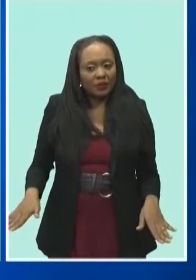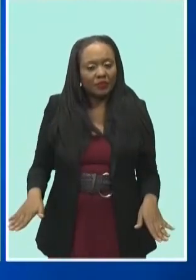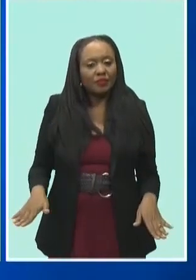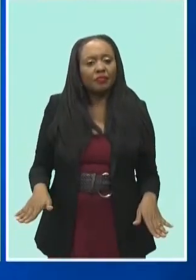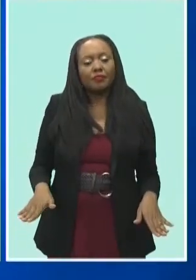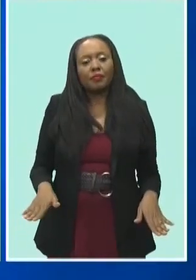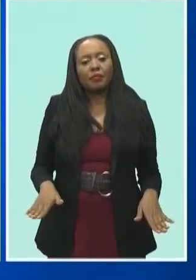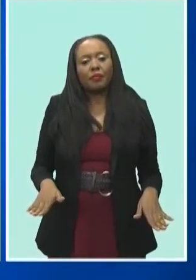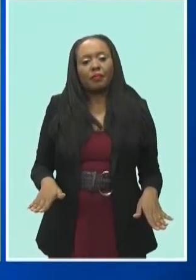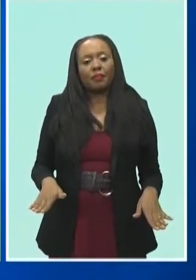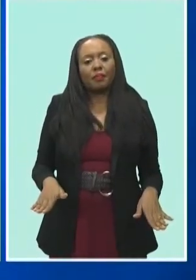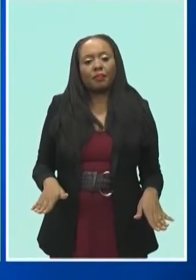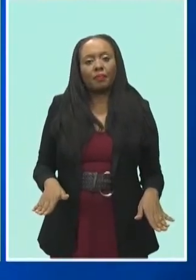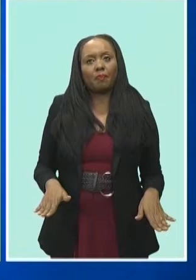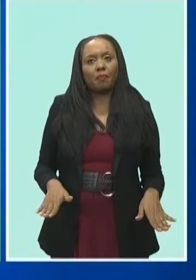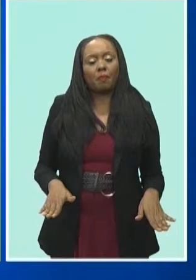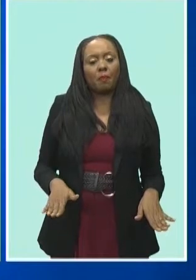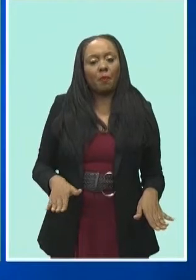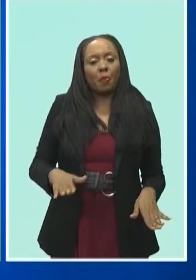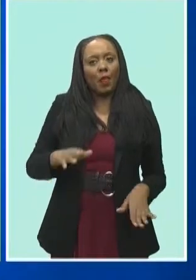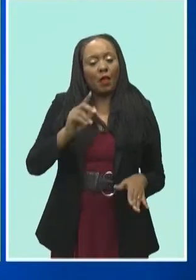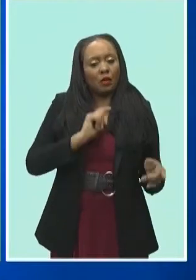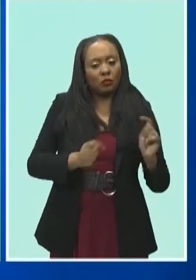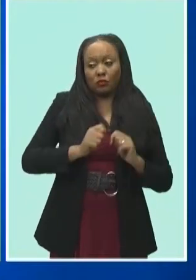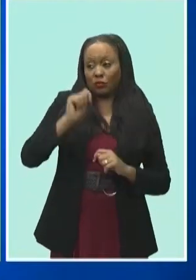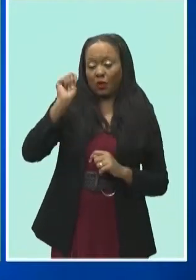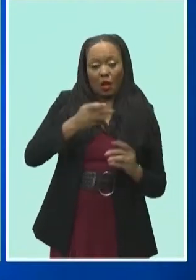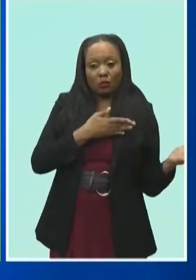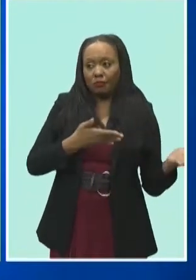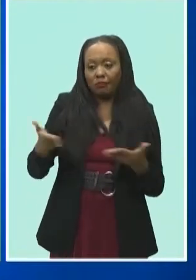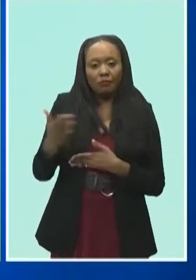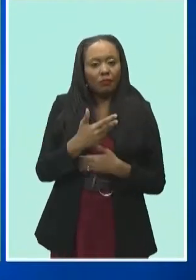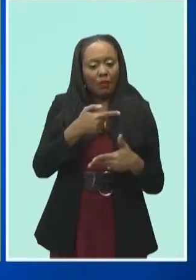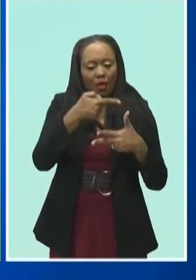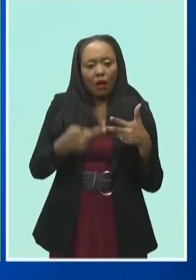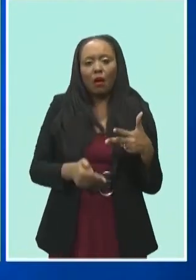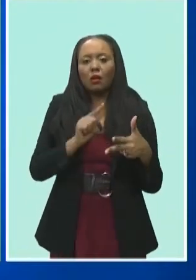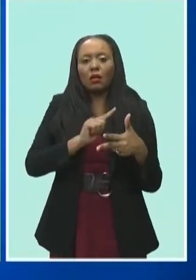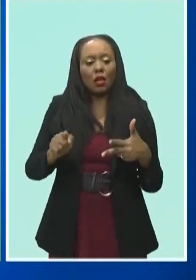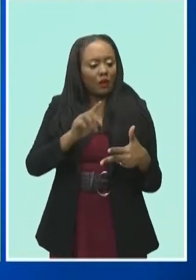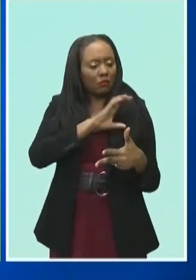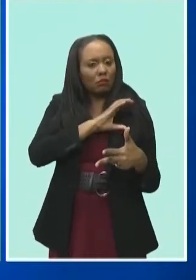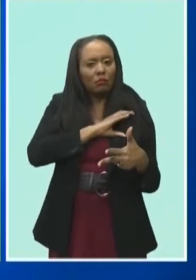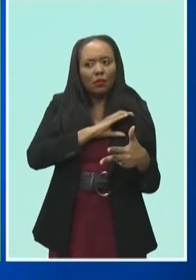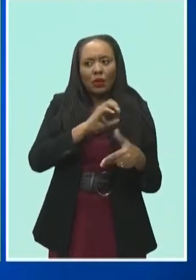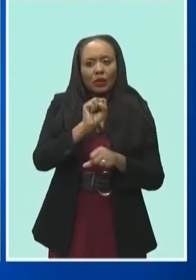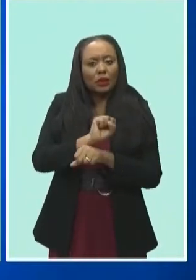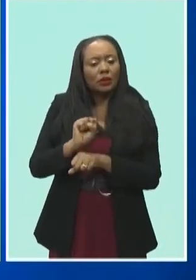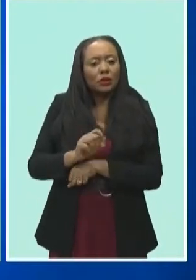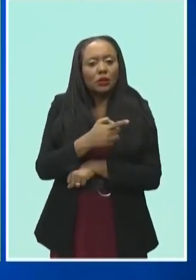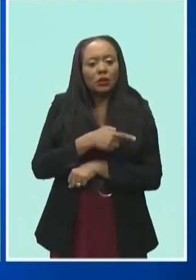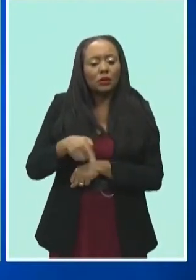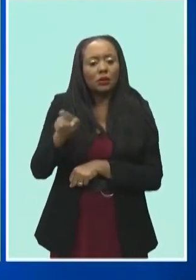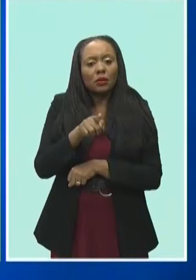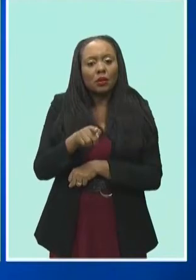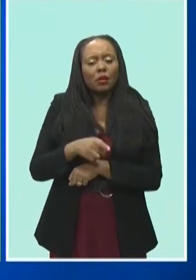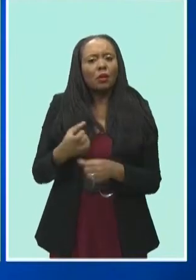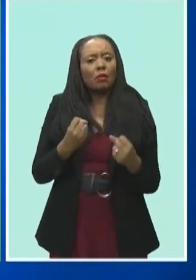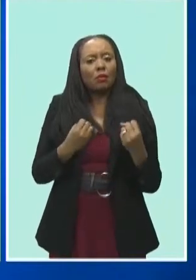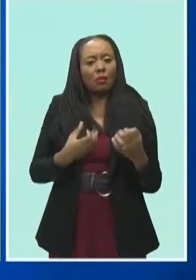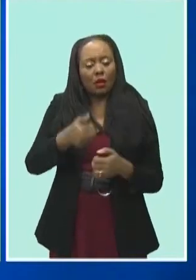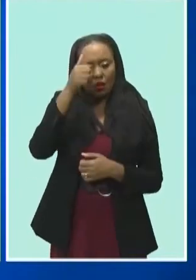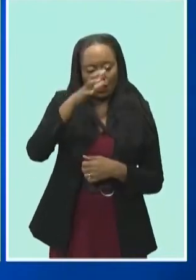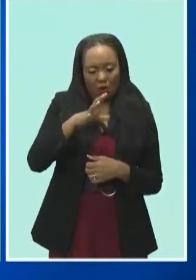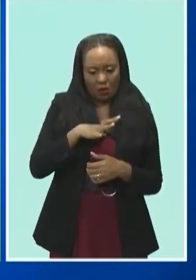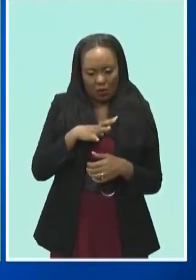They were later taken by the TTPS to 3 different police stations: Siparia, Irene, and Santa Flora. Many of the men have already